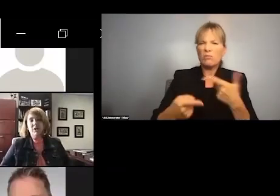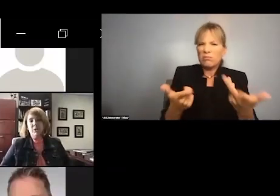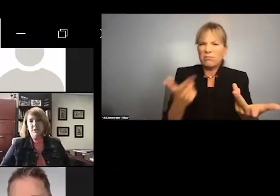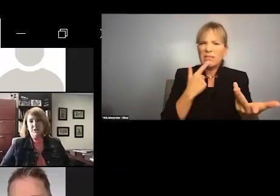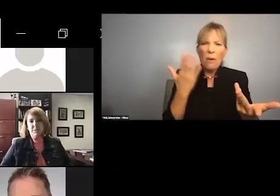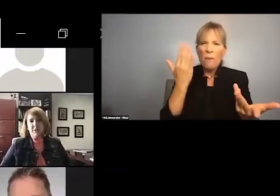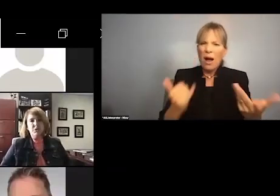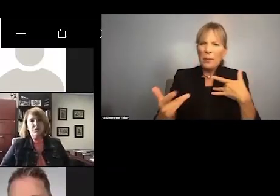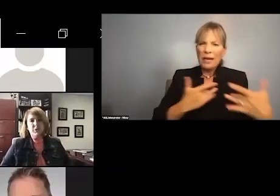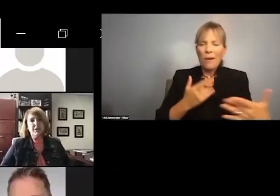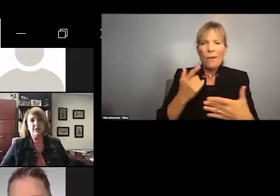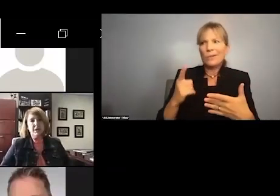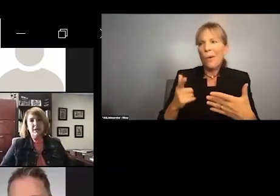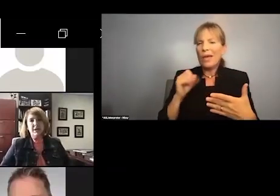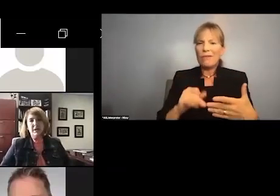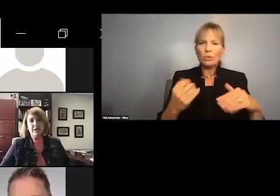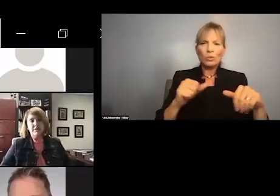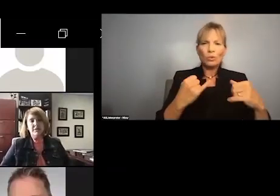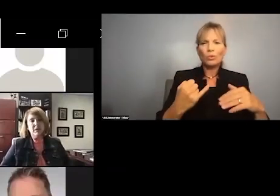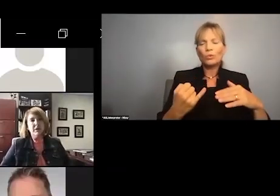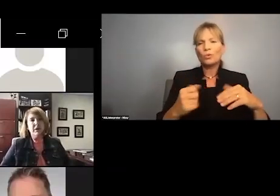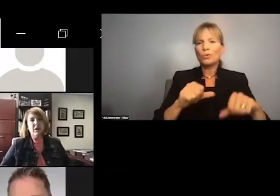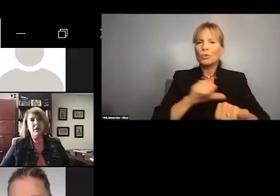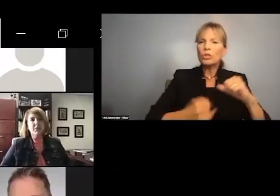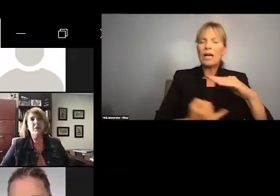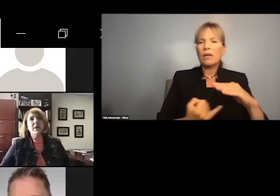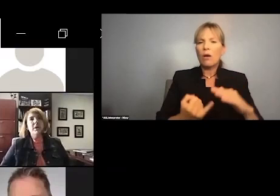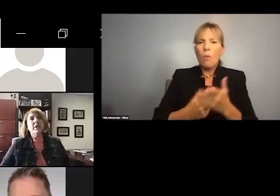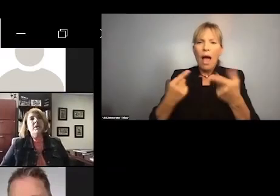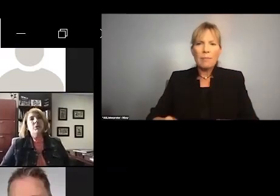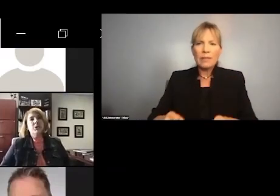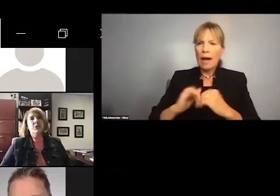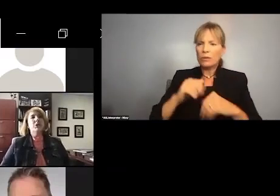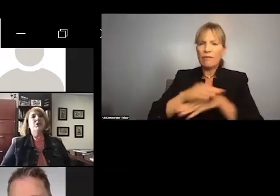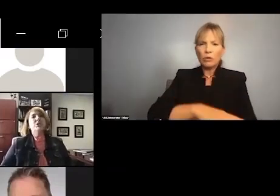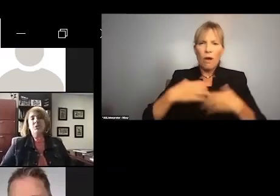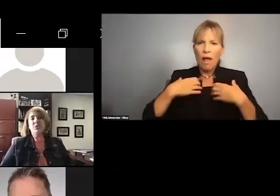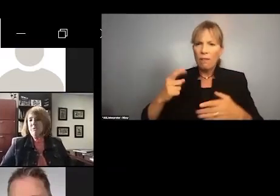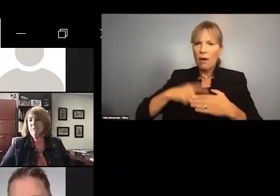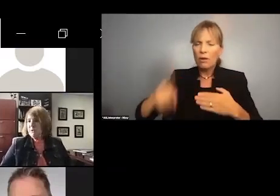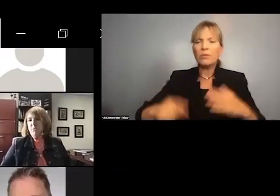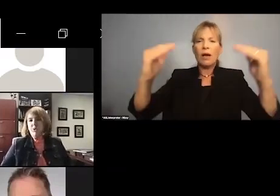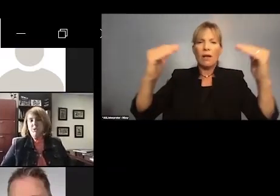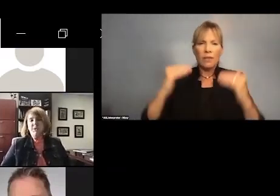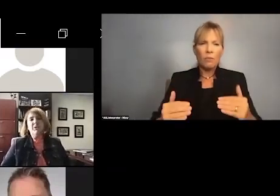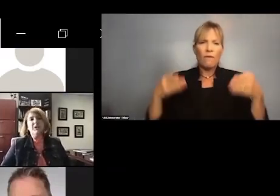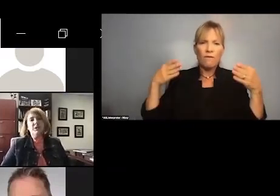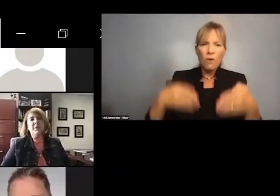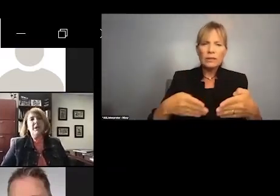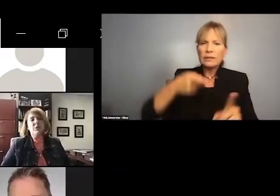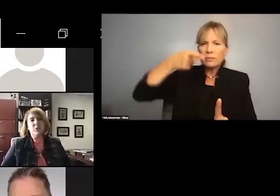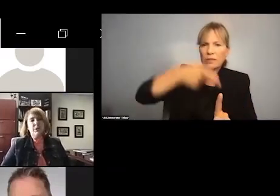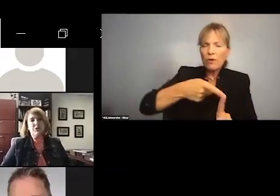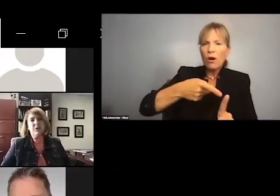the consequences of being socially isolated and how does that affect health outcomes? Then we'll turn to focusing more specifically